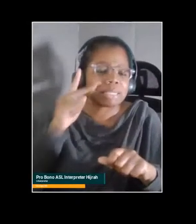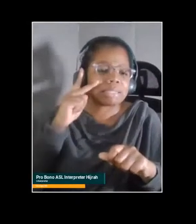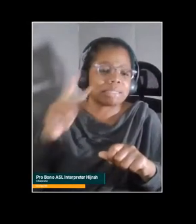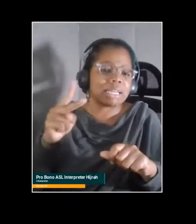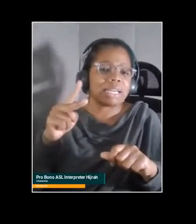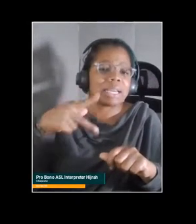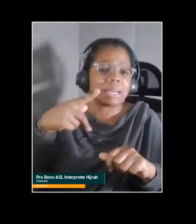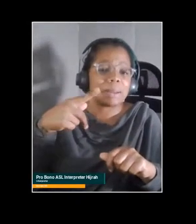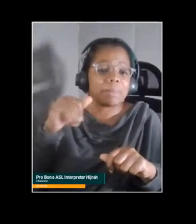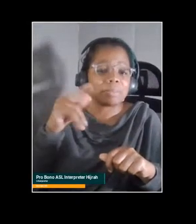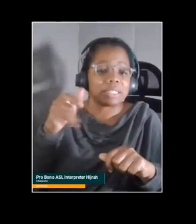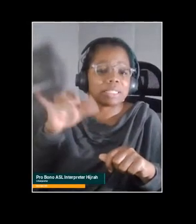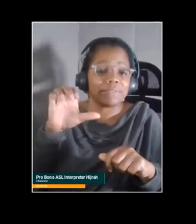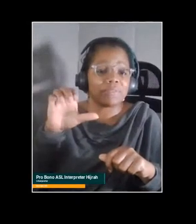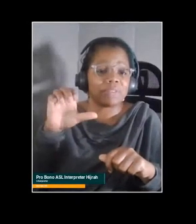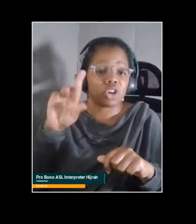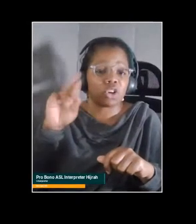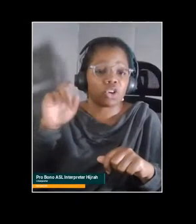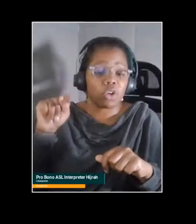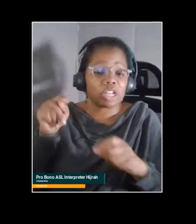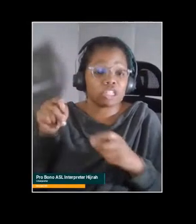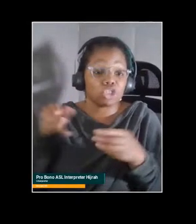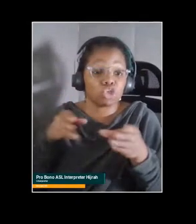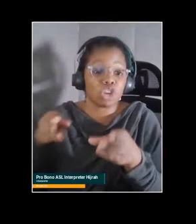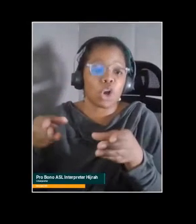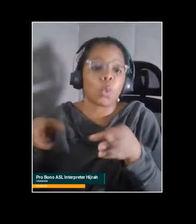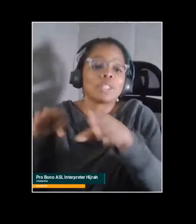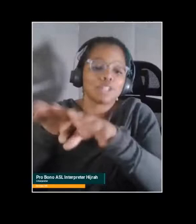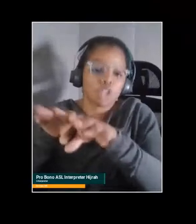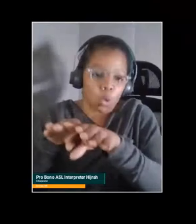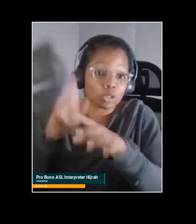actually closed down due to the fire,